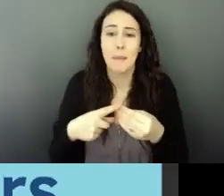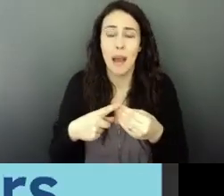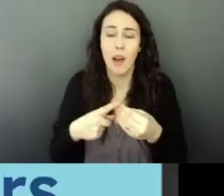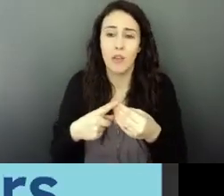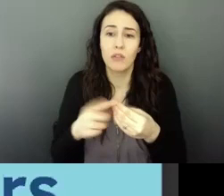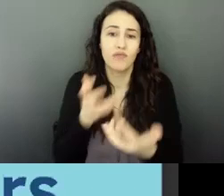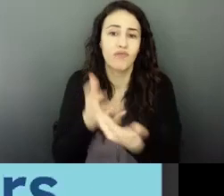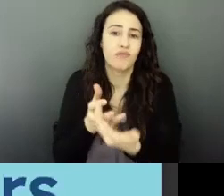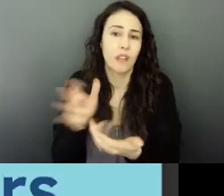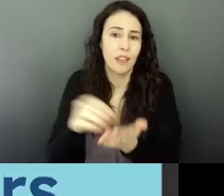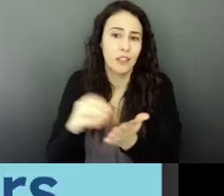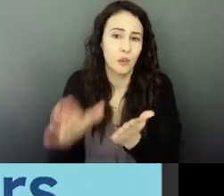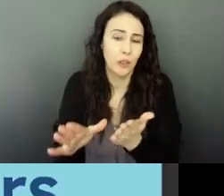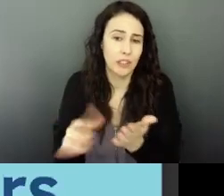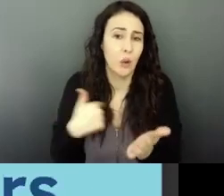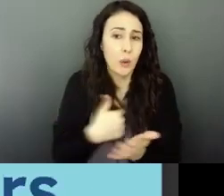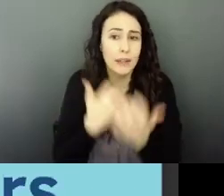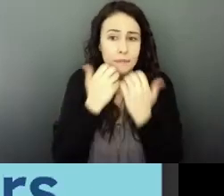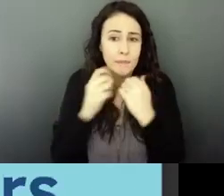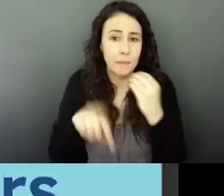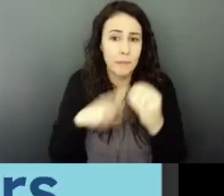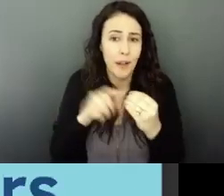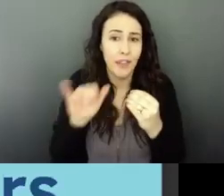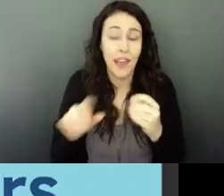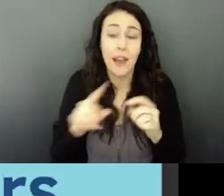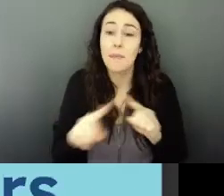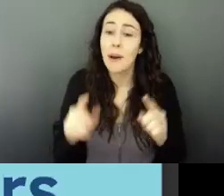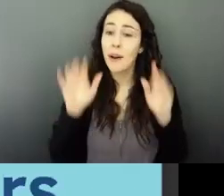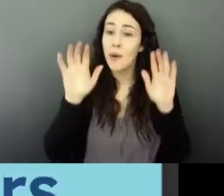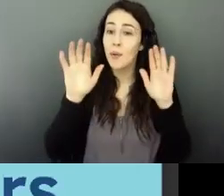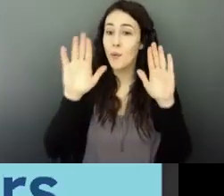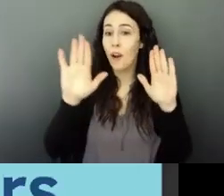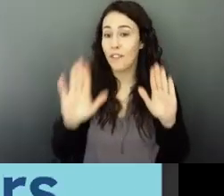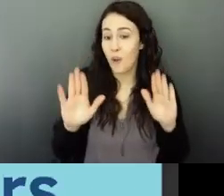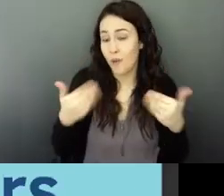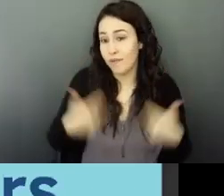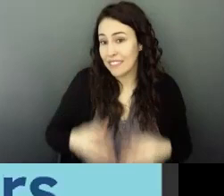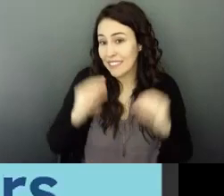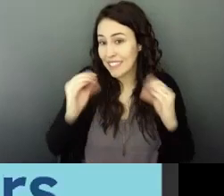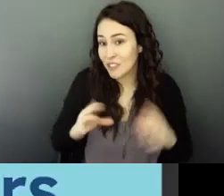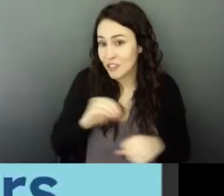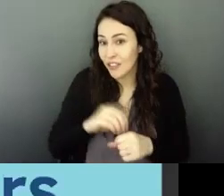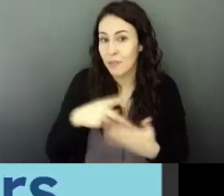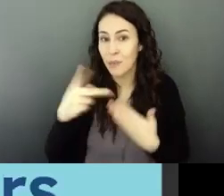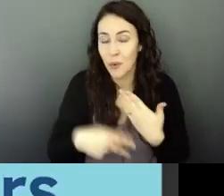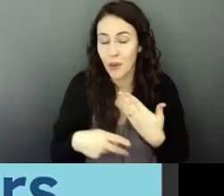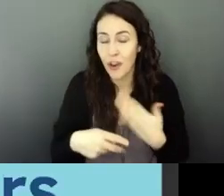it's also wonderful being a teacher in the program. I've spoken with groups